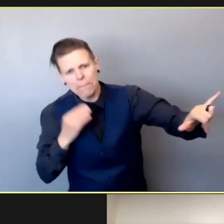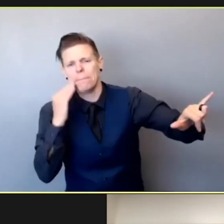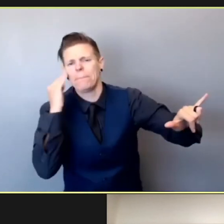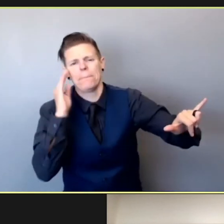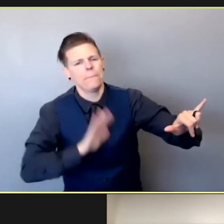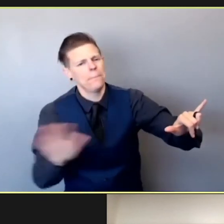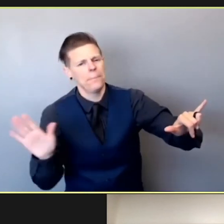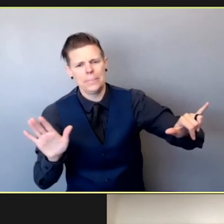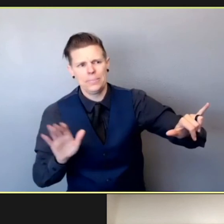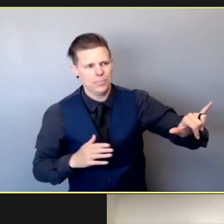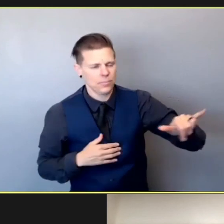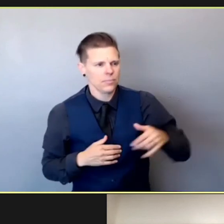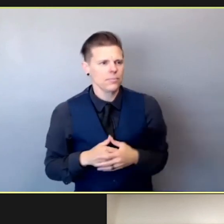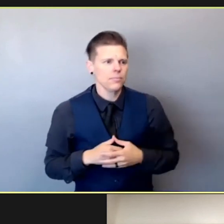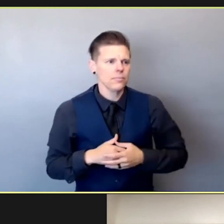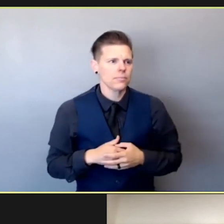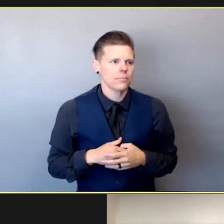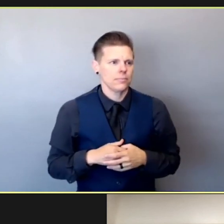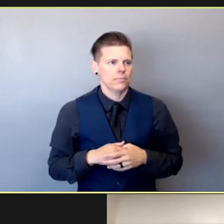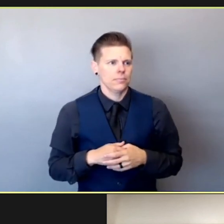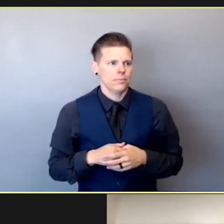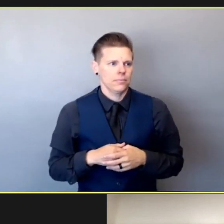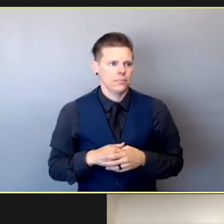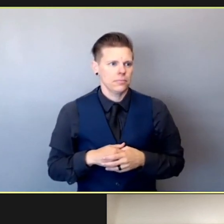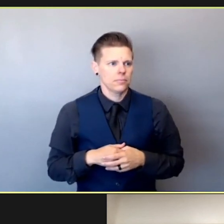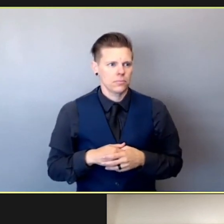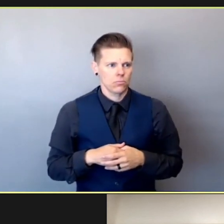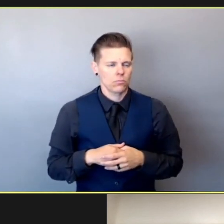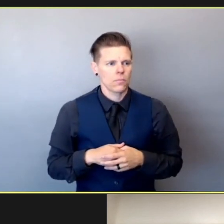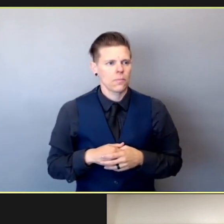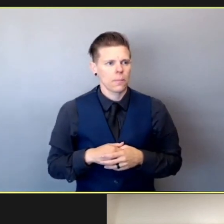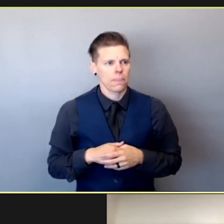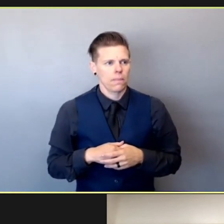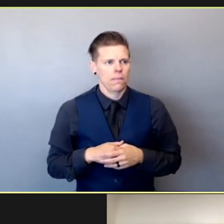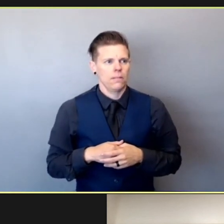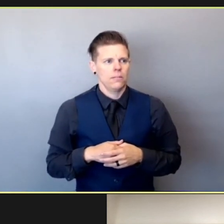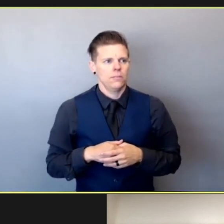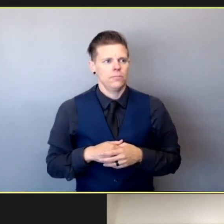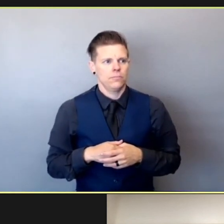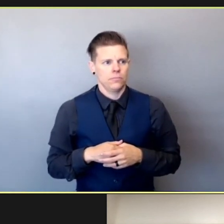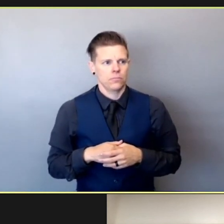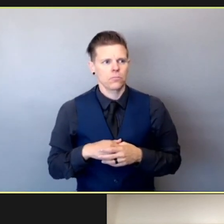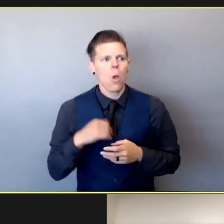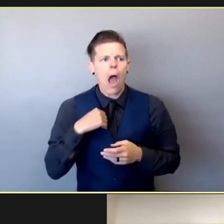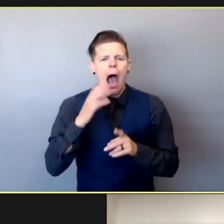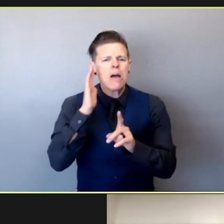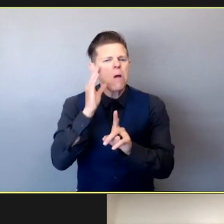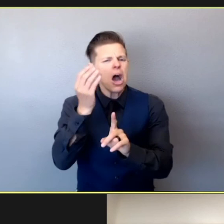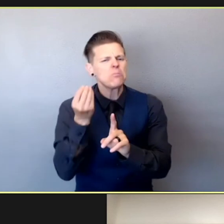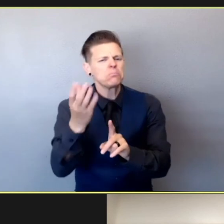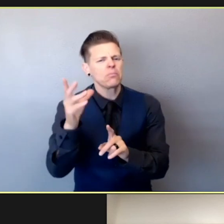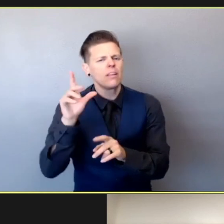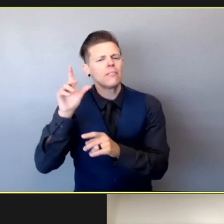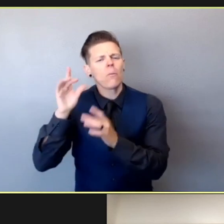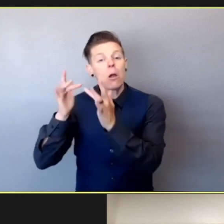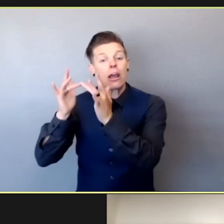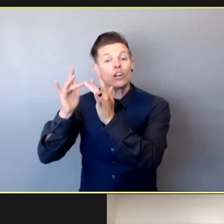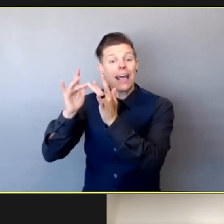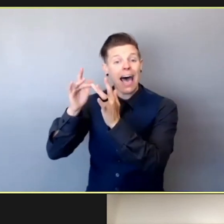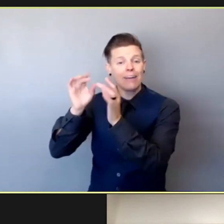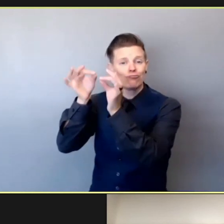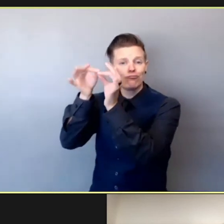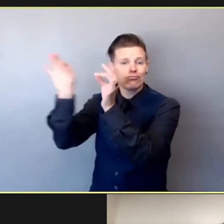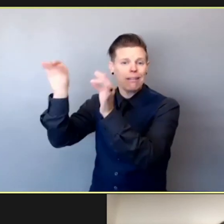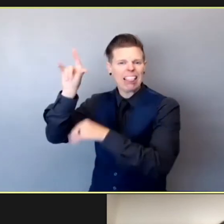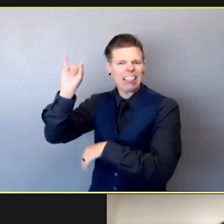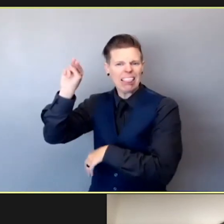folks, Cesar, we'll get you that link to the PED guidance and tell you,